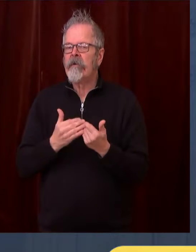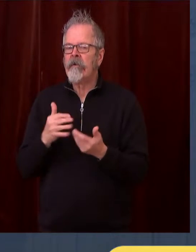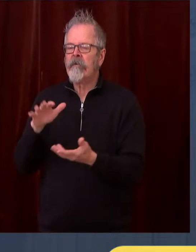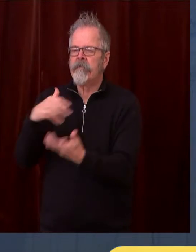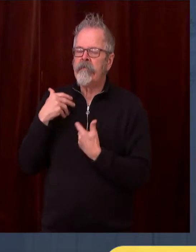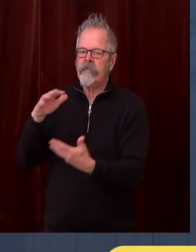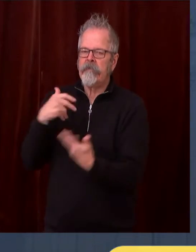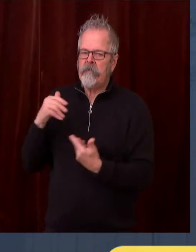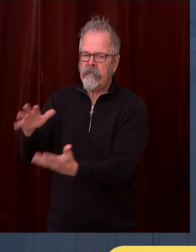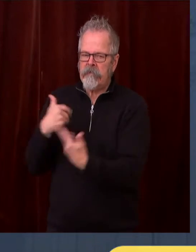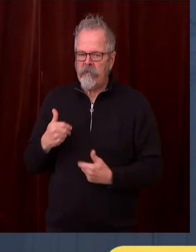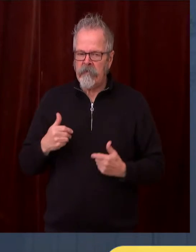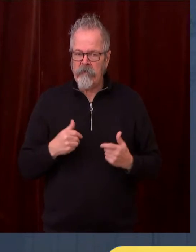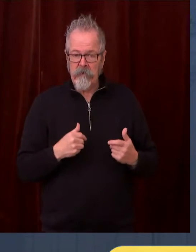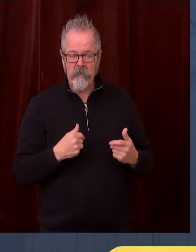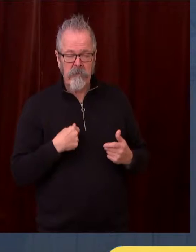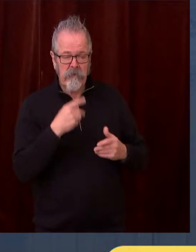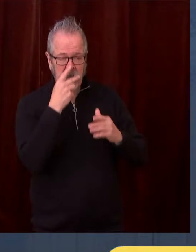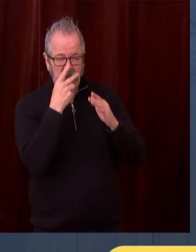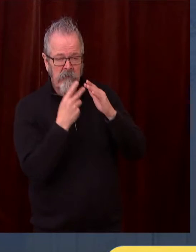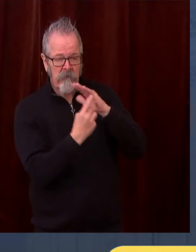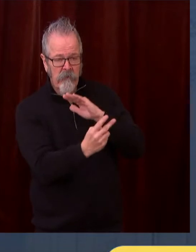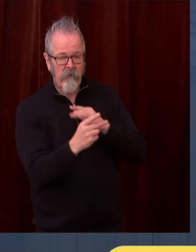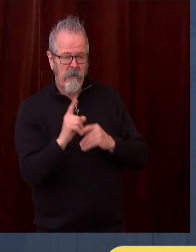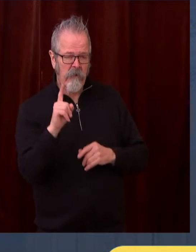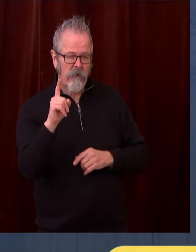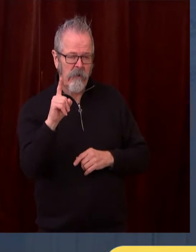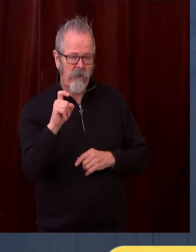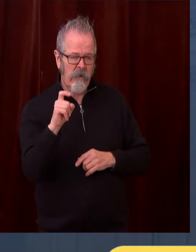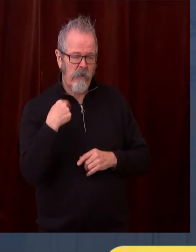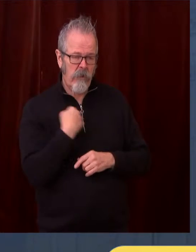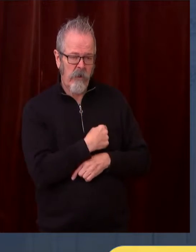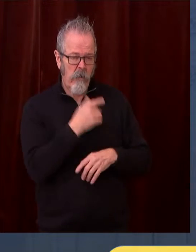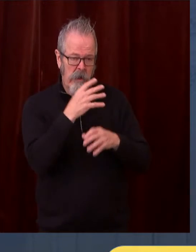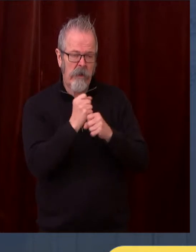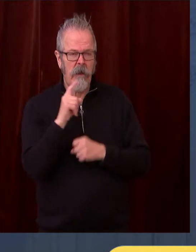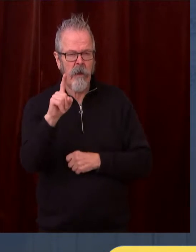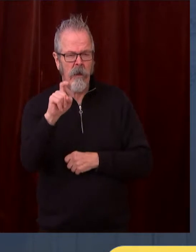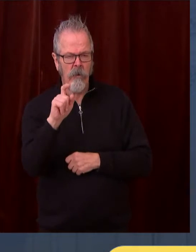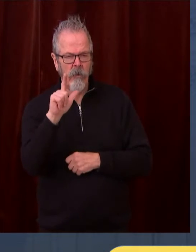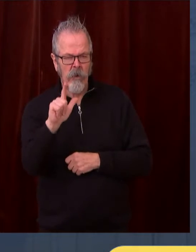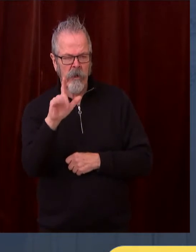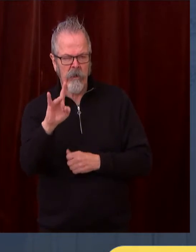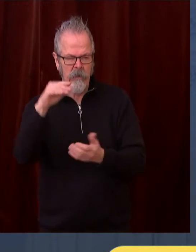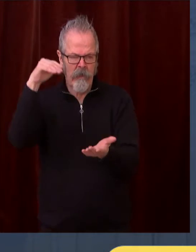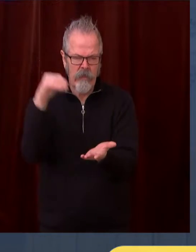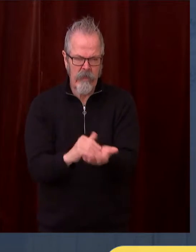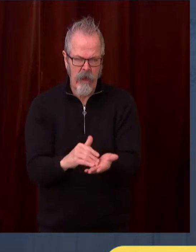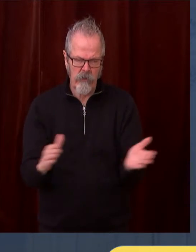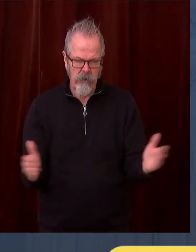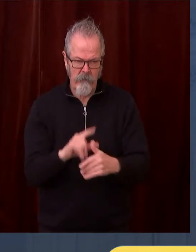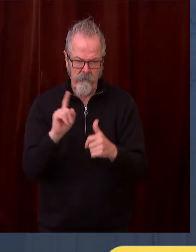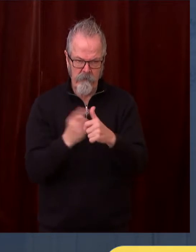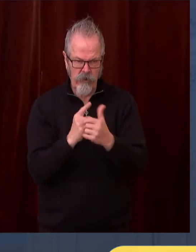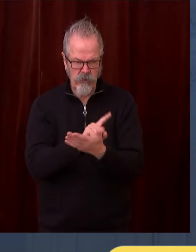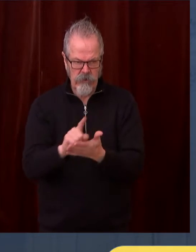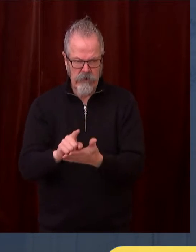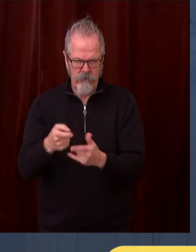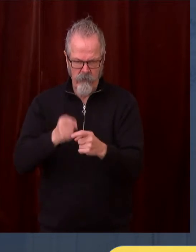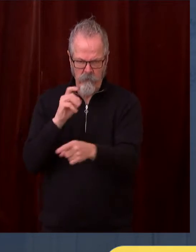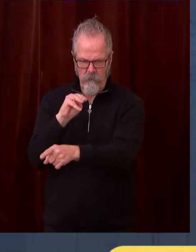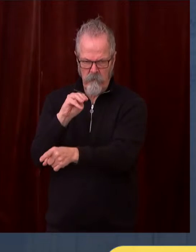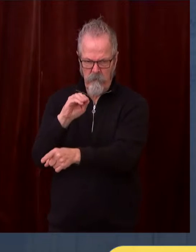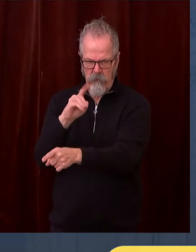vaccine receives FDA authorization for the first week, that week of December 21st in Washington state. So we'll be able to get